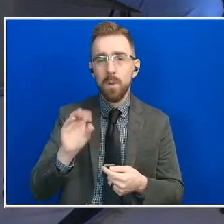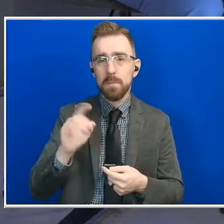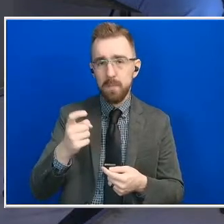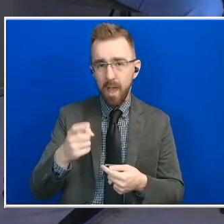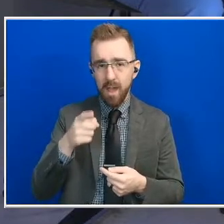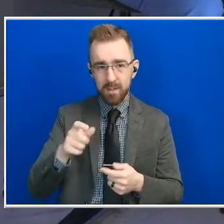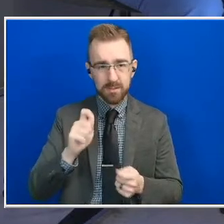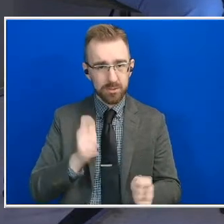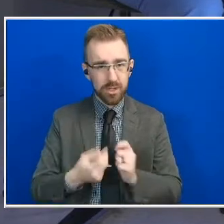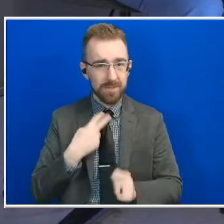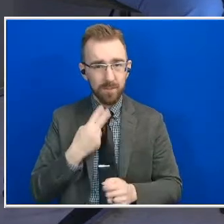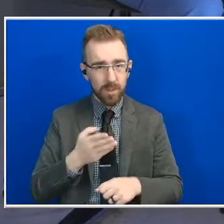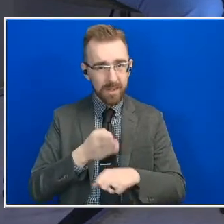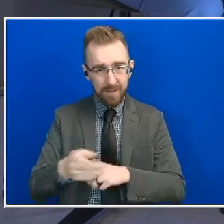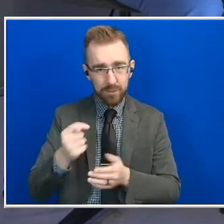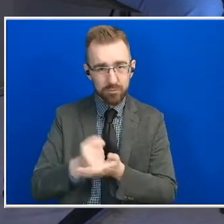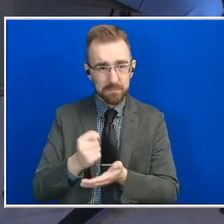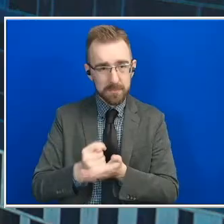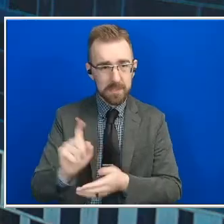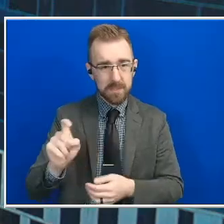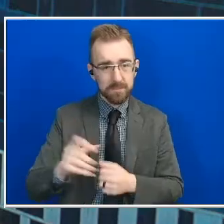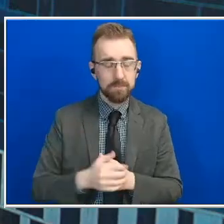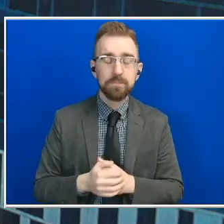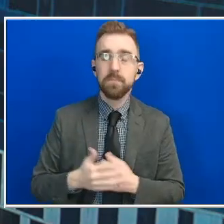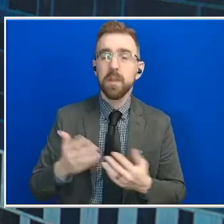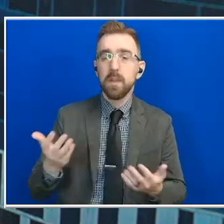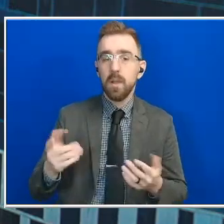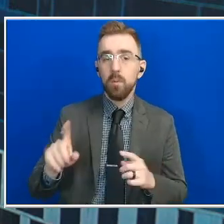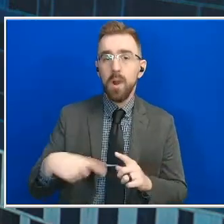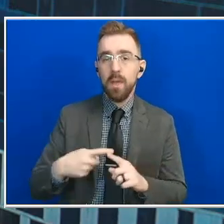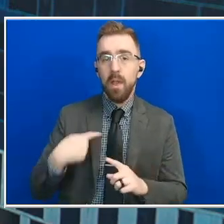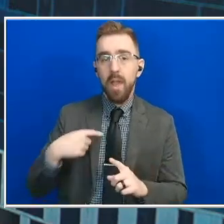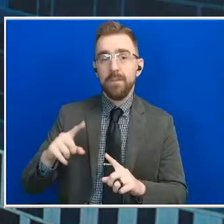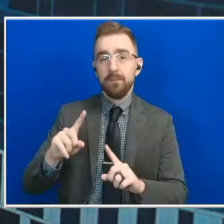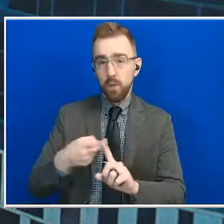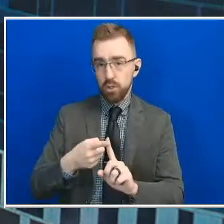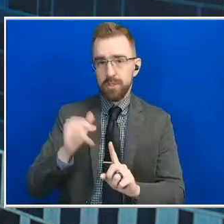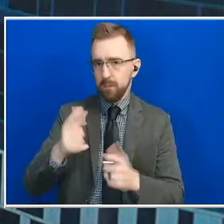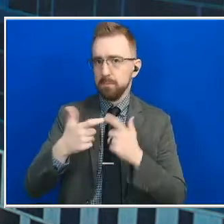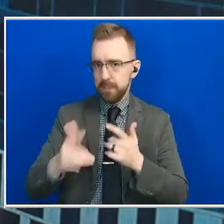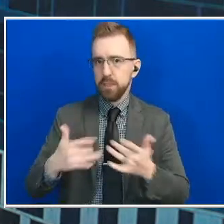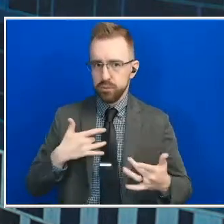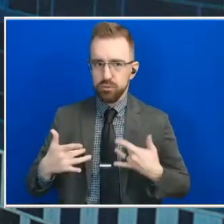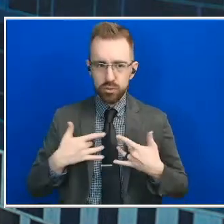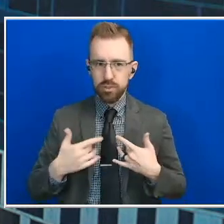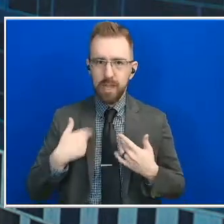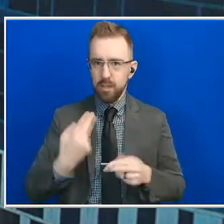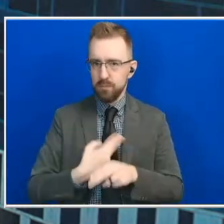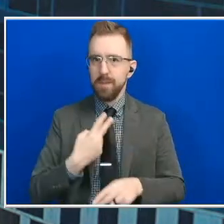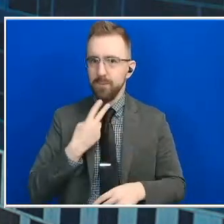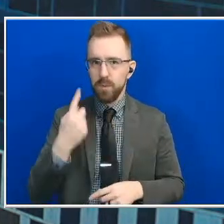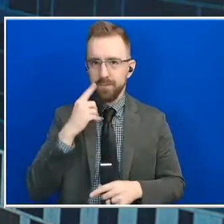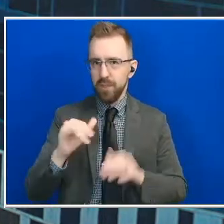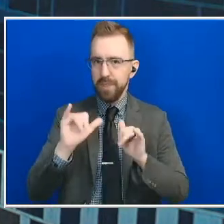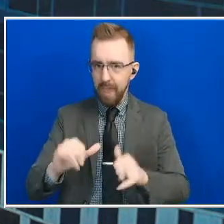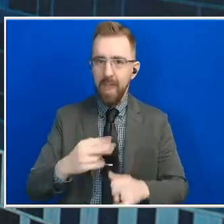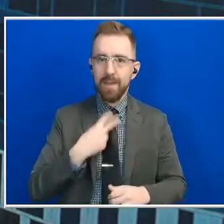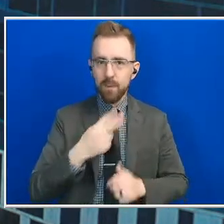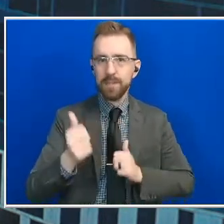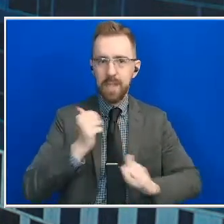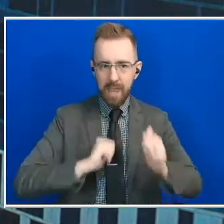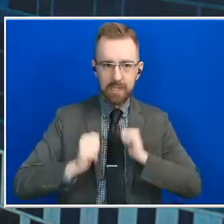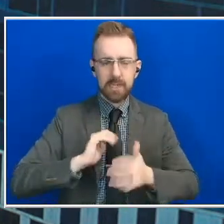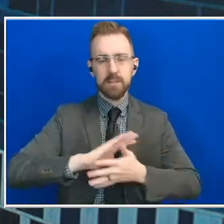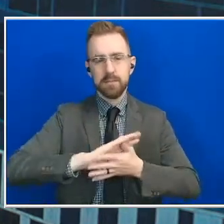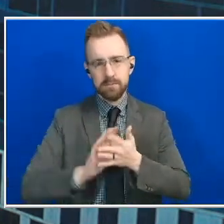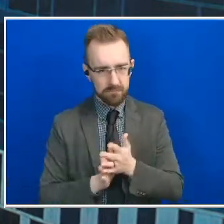the treatment? So when I first got, that was a big concern, because I use my voice for that, and I do voice acting and these other things, and talking is